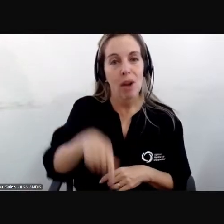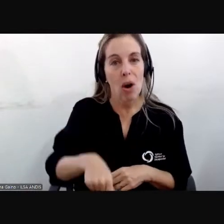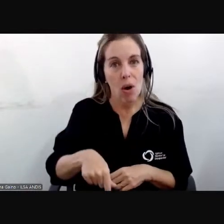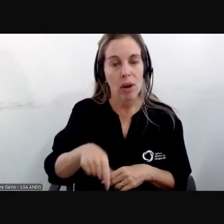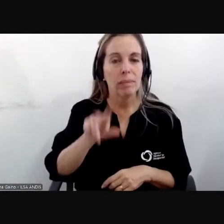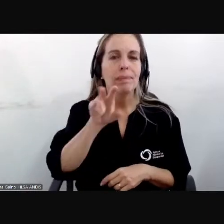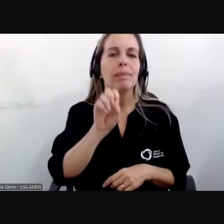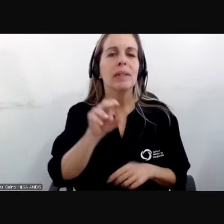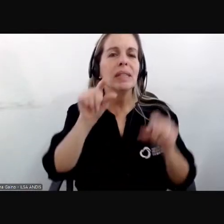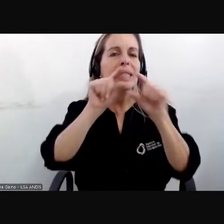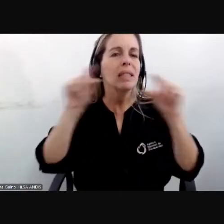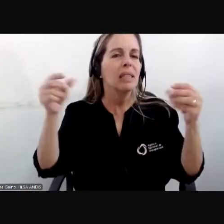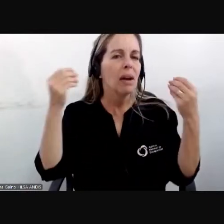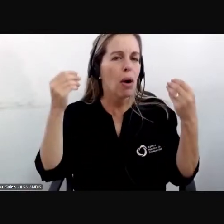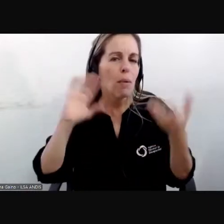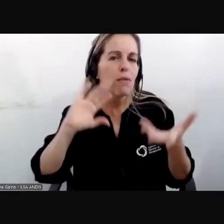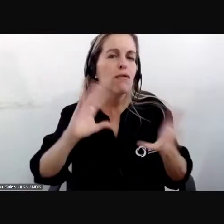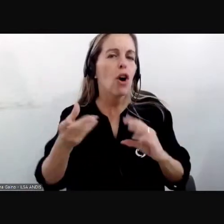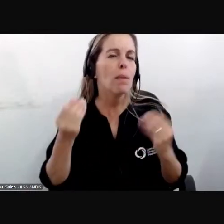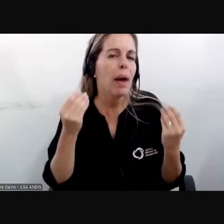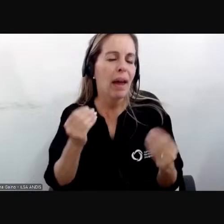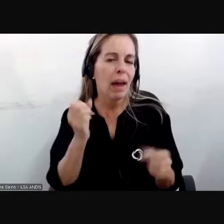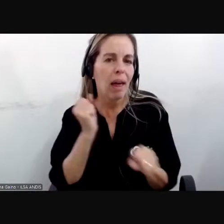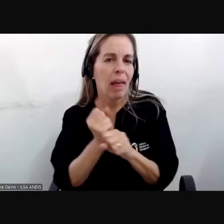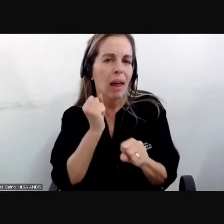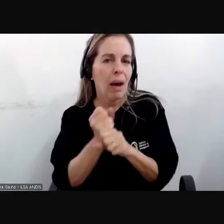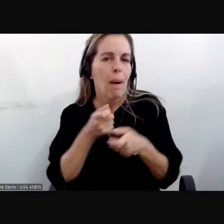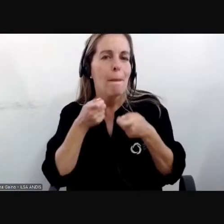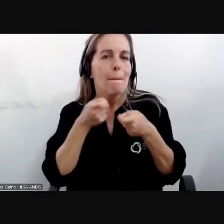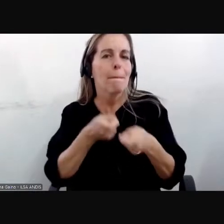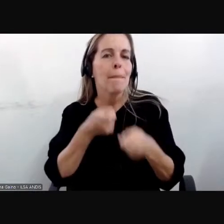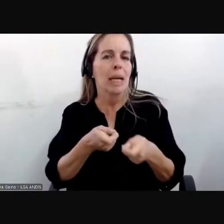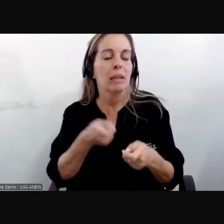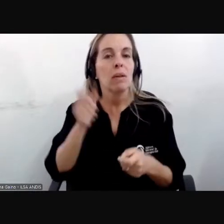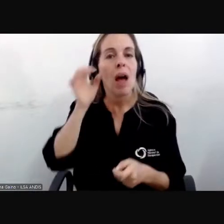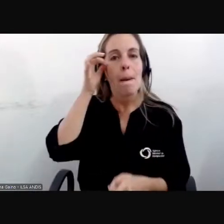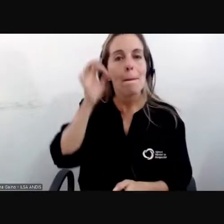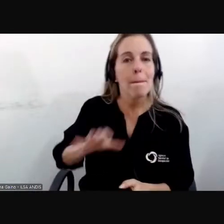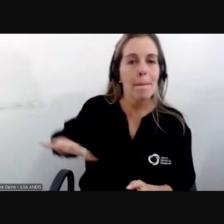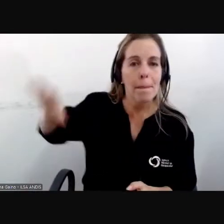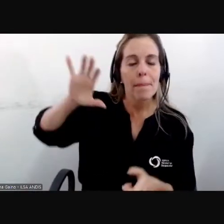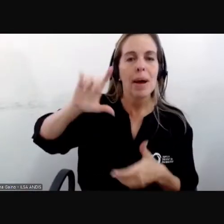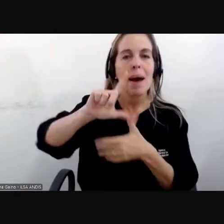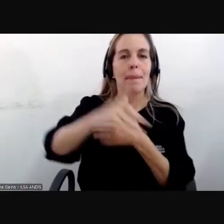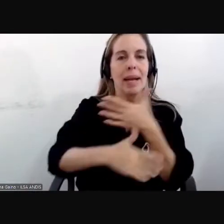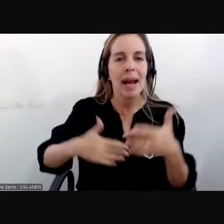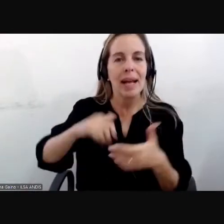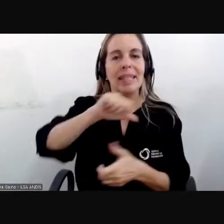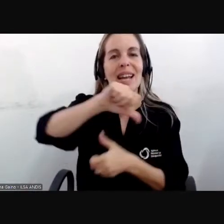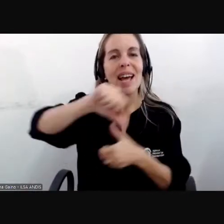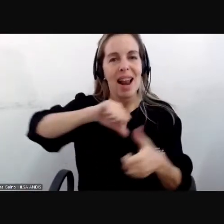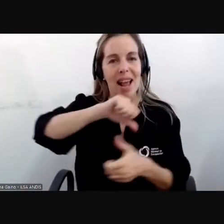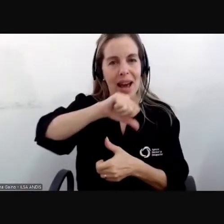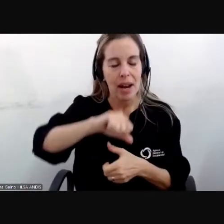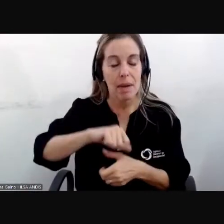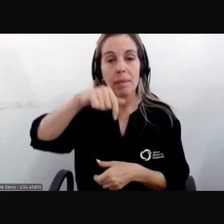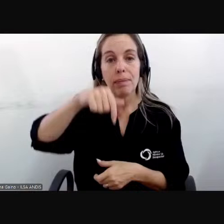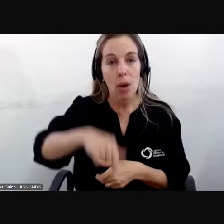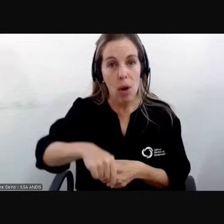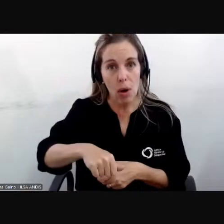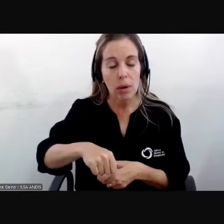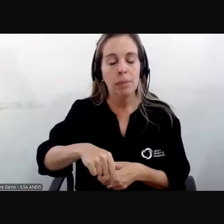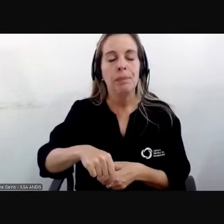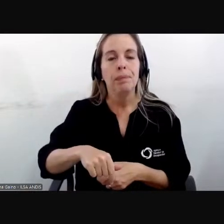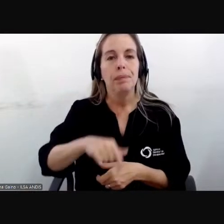section previous classes. Today's panel is entitled Forms of Labor Exploitation in Africa, Latin America,